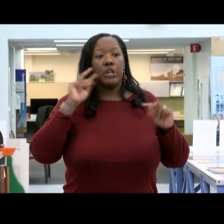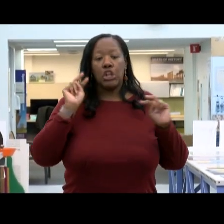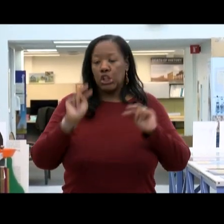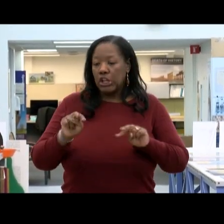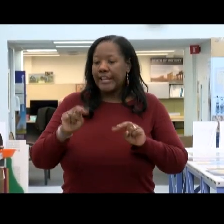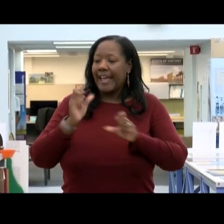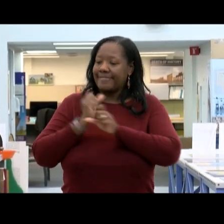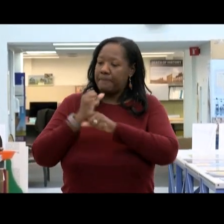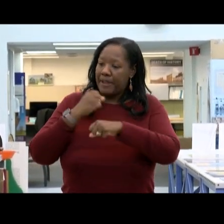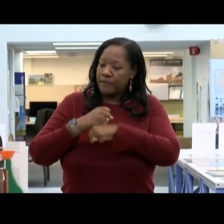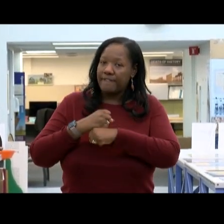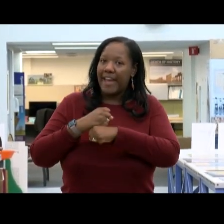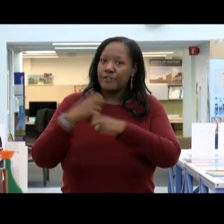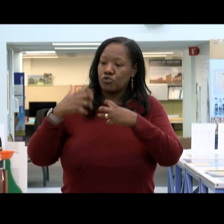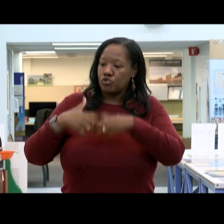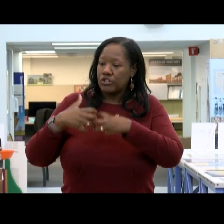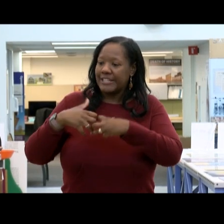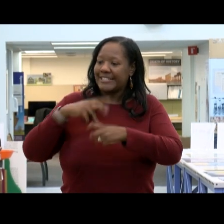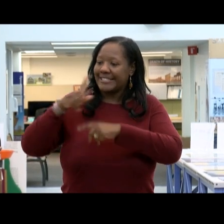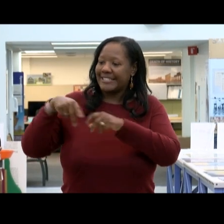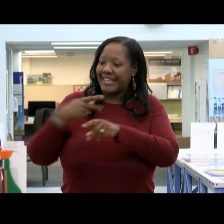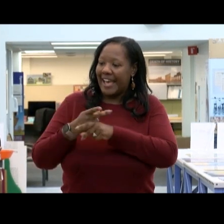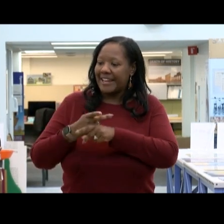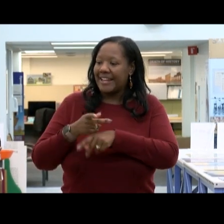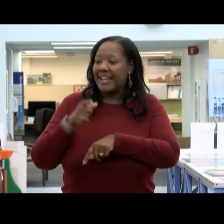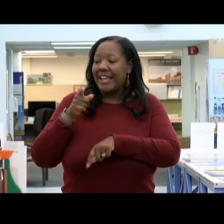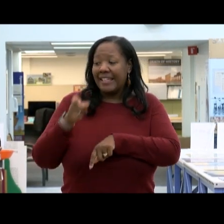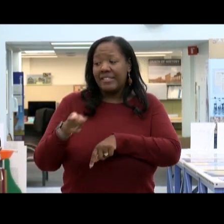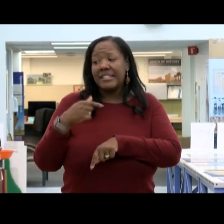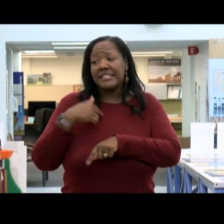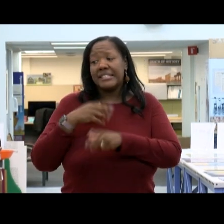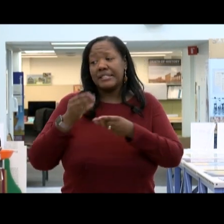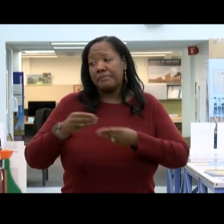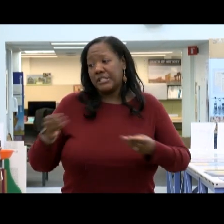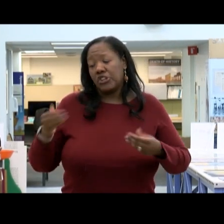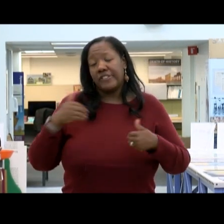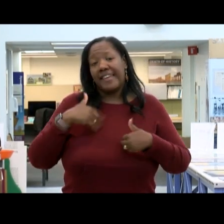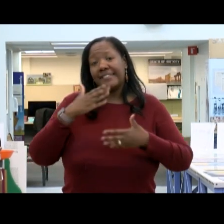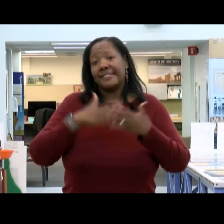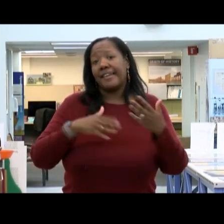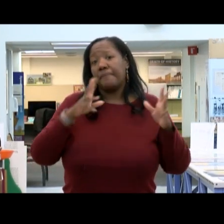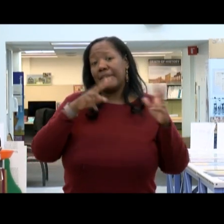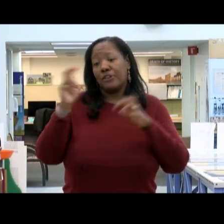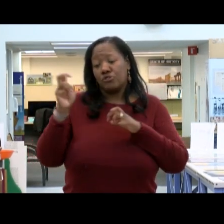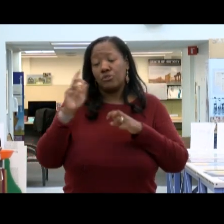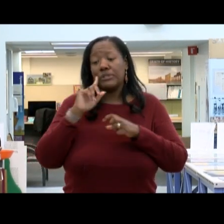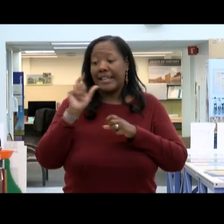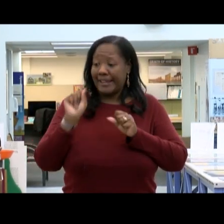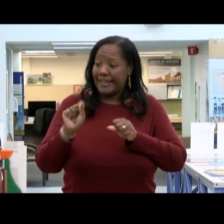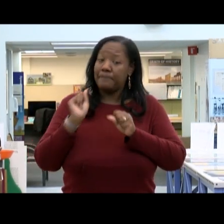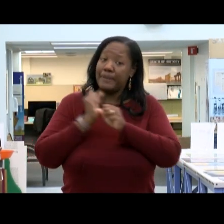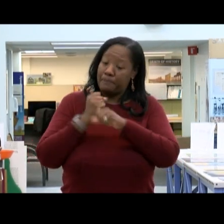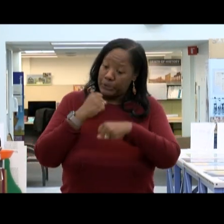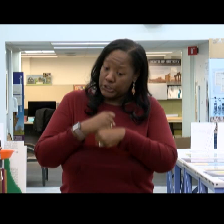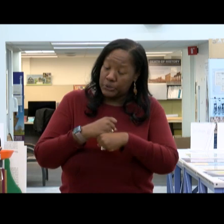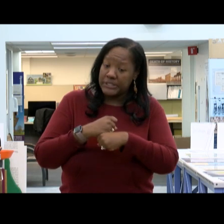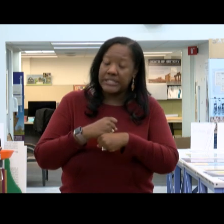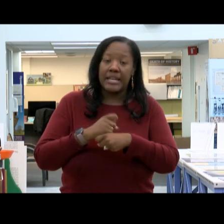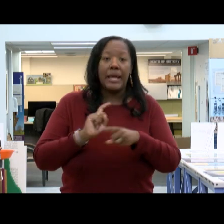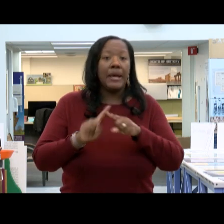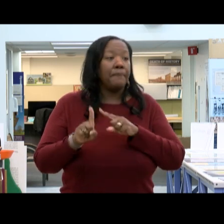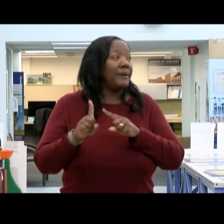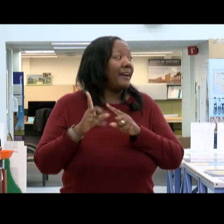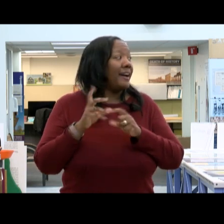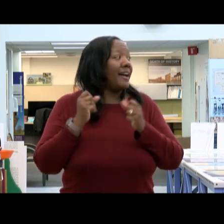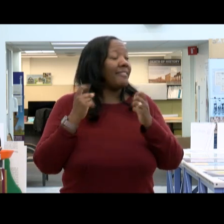of that, you know, this is a material that has its own issues in terms of being actually produced, but also a lot of it starts out